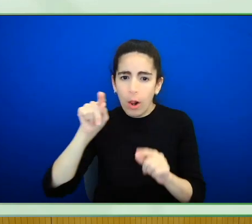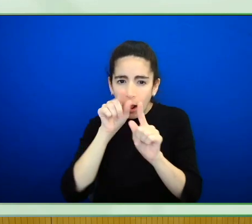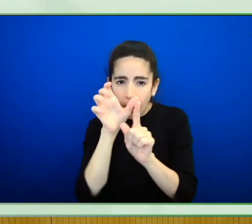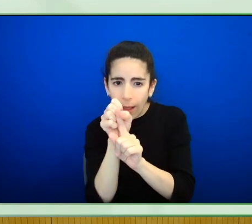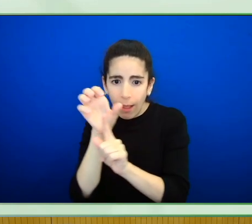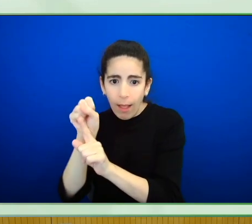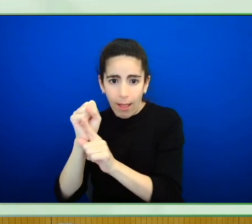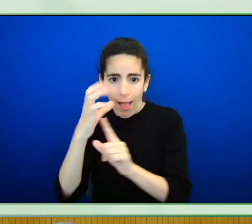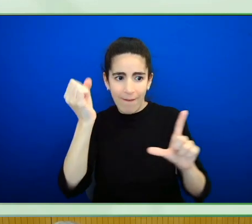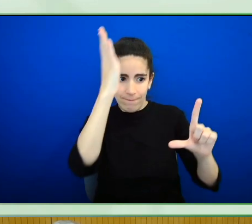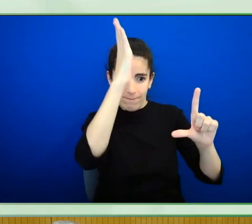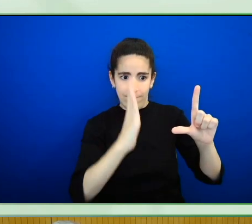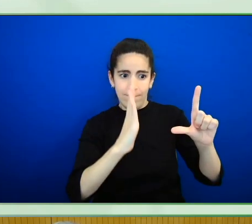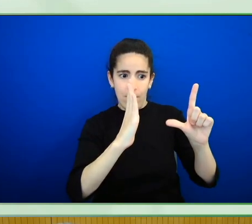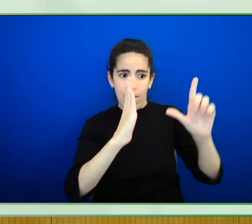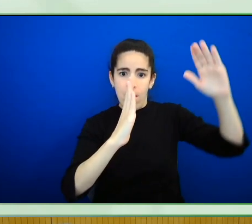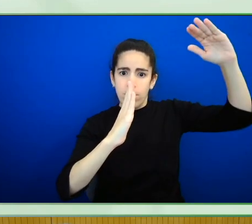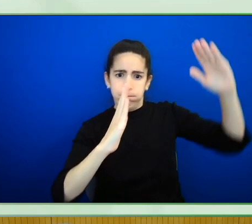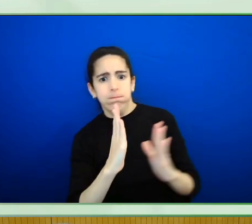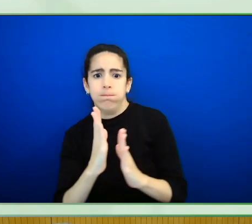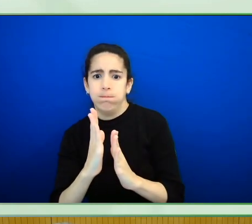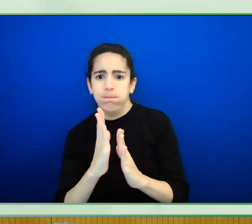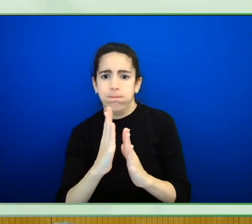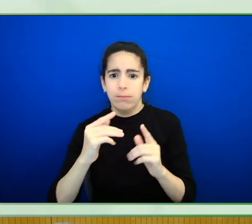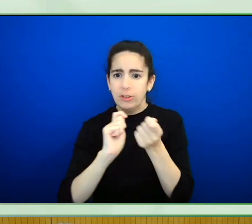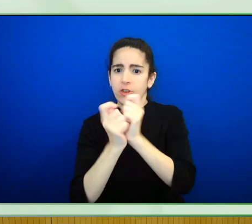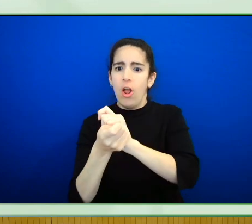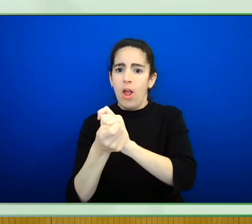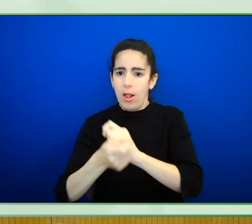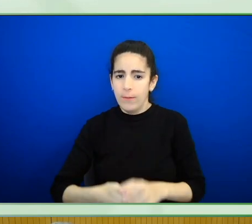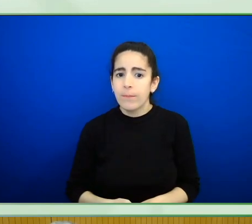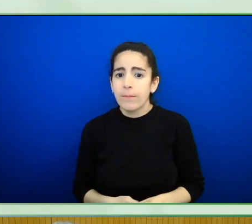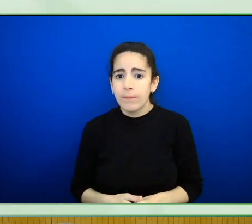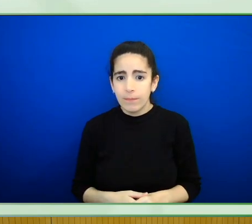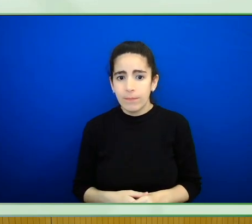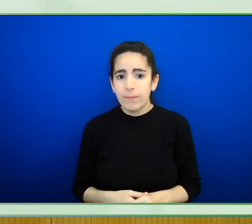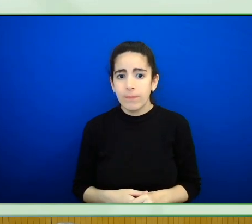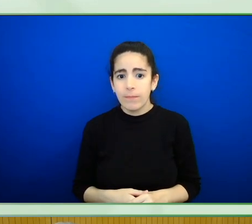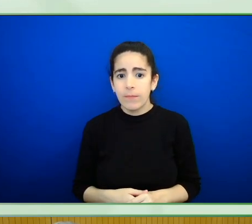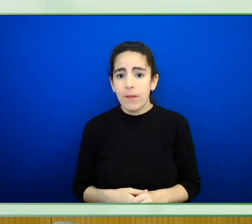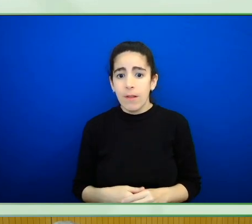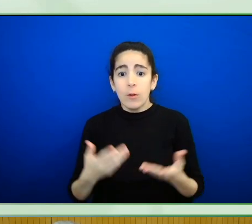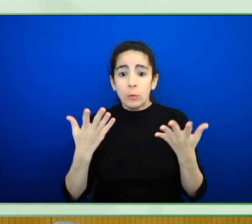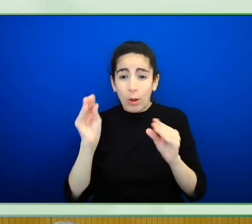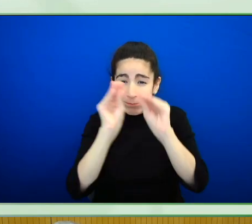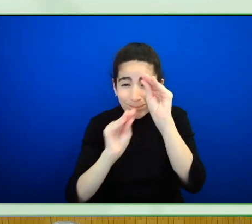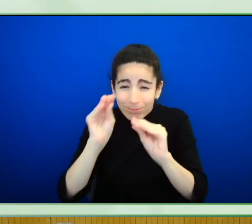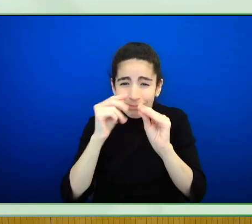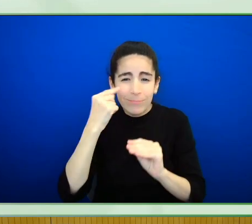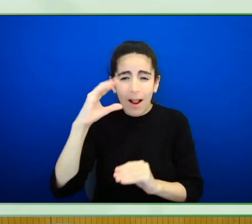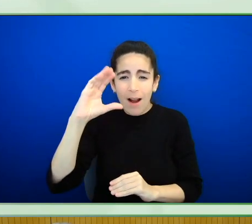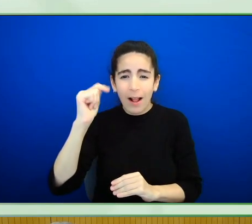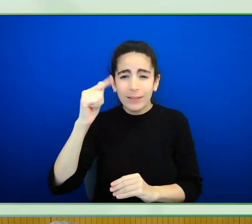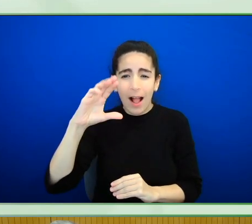district ophthalmologist, instead of curing the patient by doing the cataract surgery, diagnosing the patient for glaucoma,